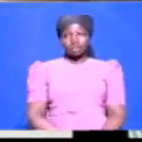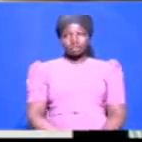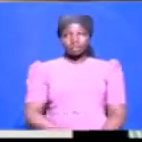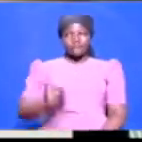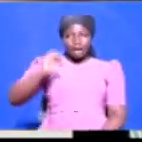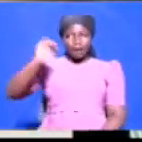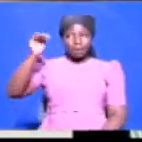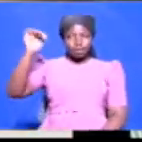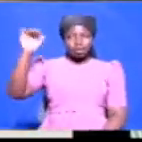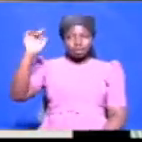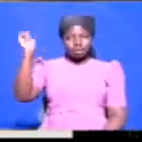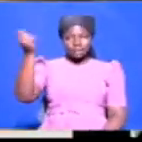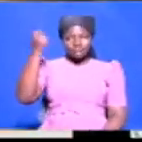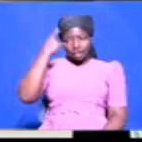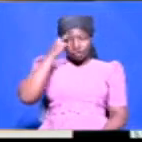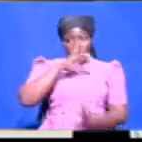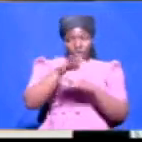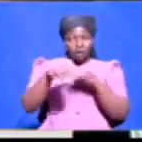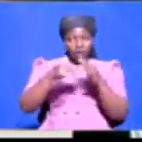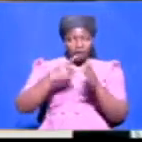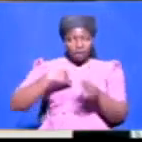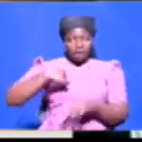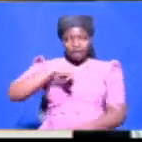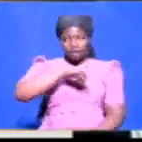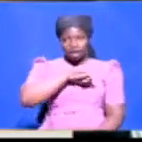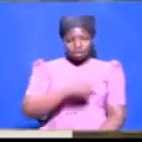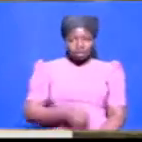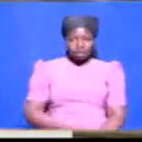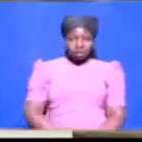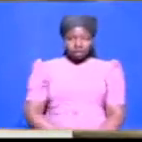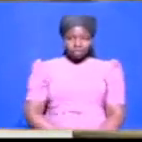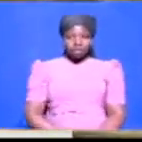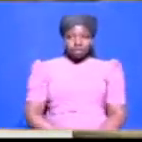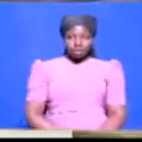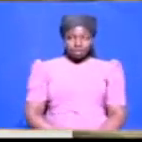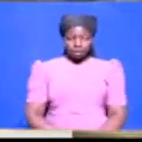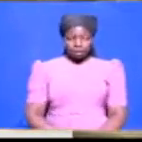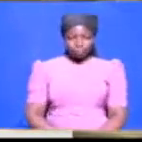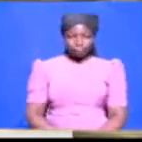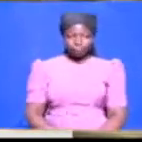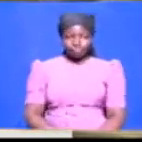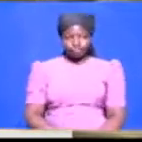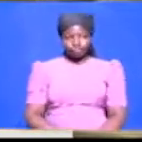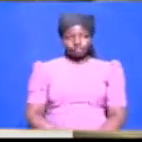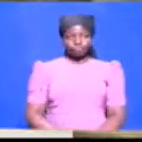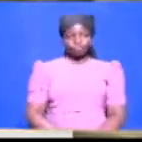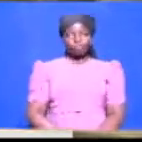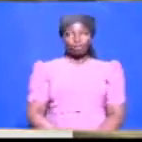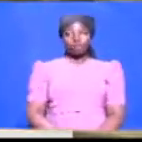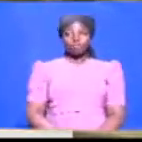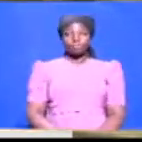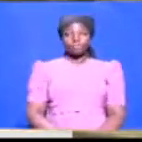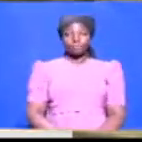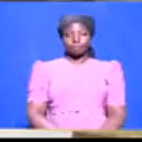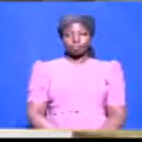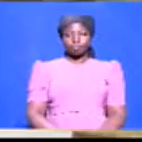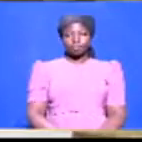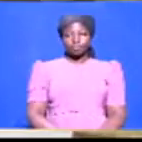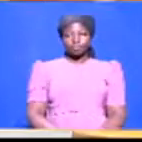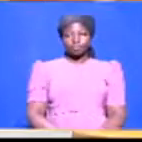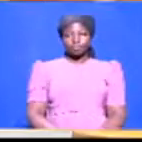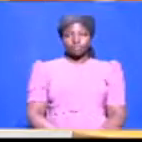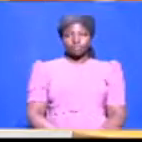us, and we are going to pay for what is good for our people. Nasio Kwari, Lunchtime News.